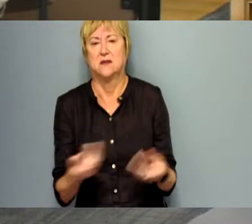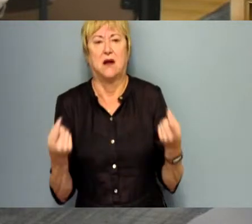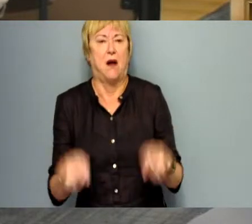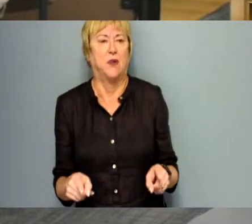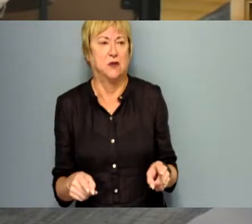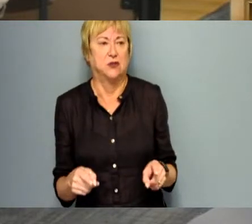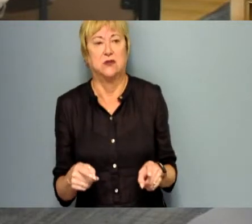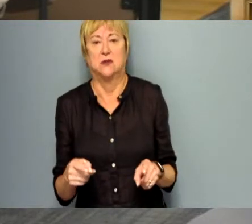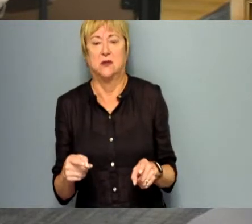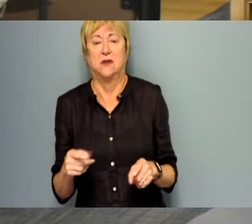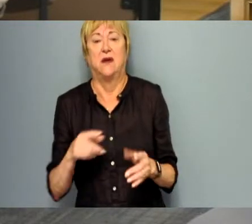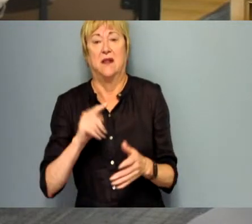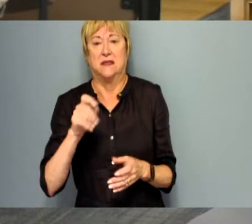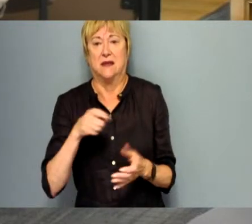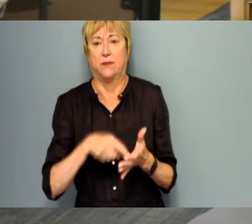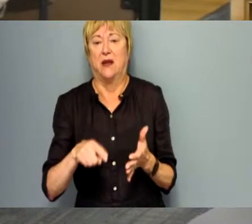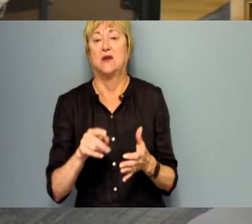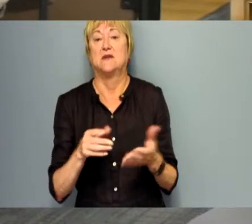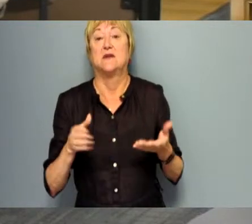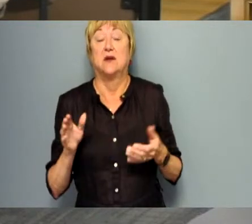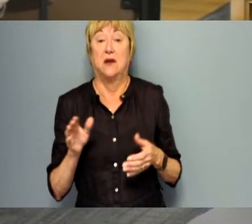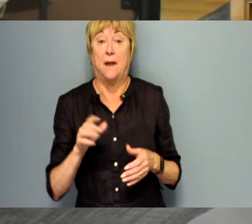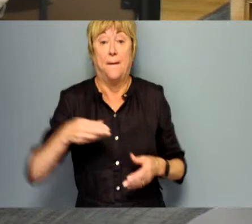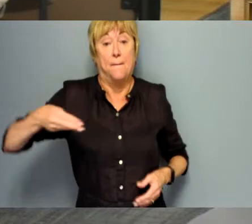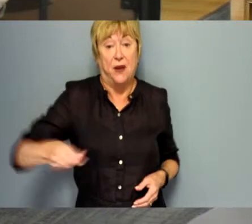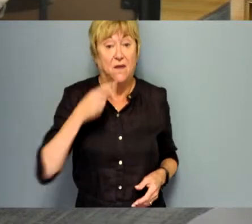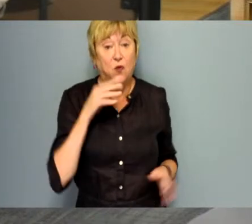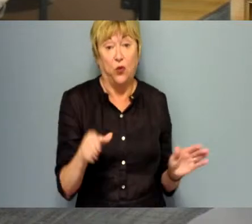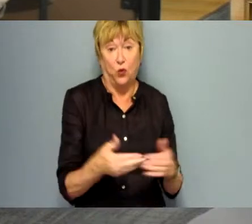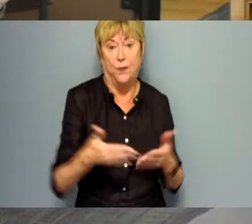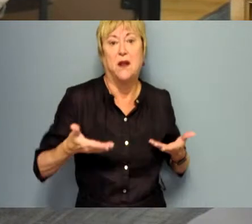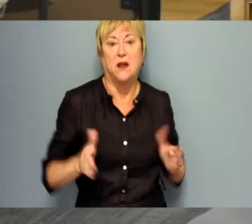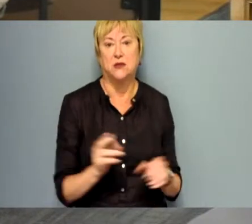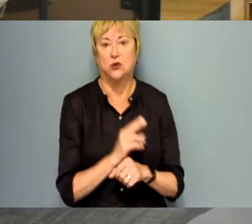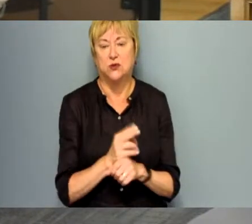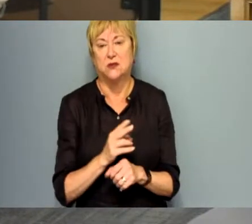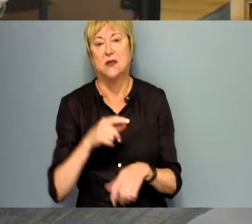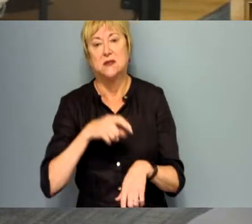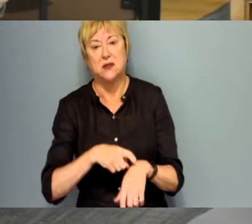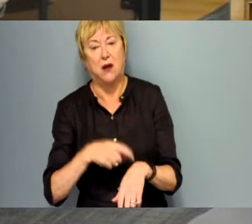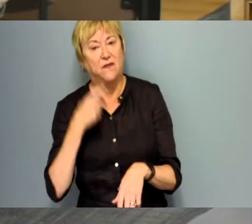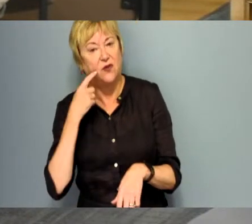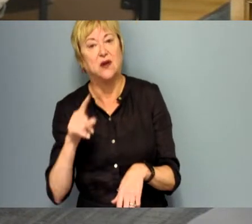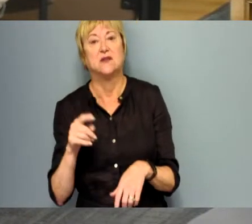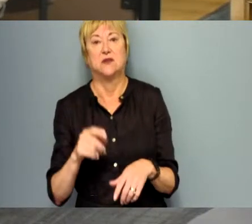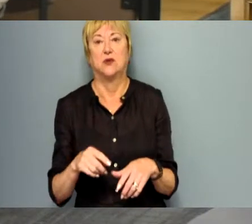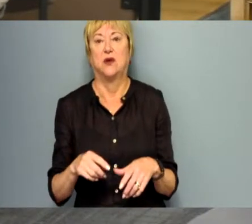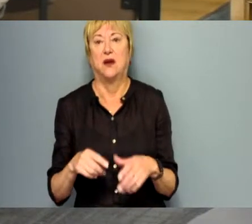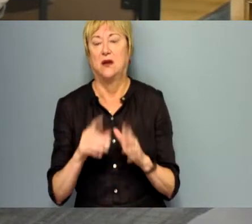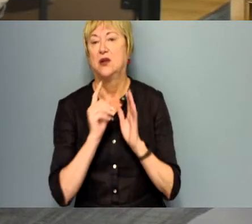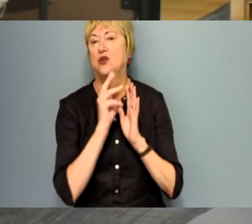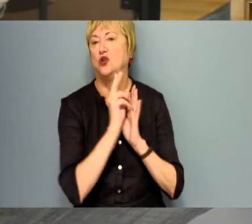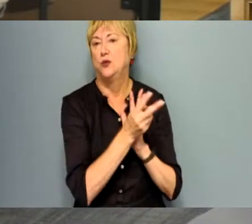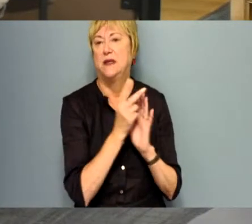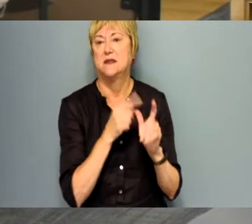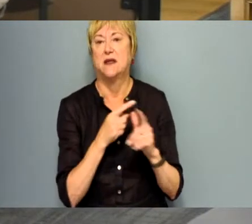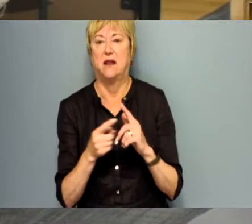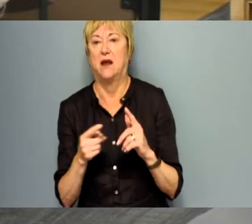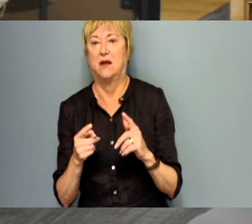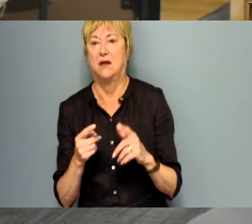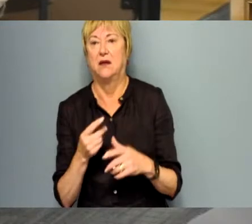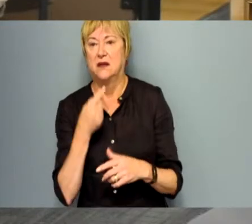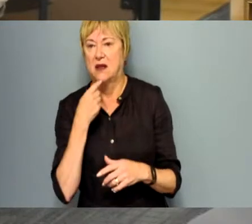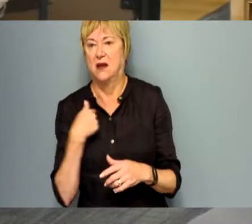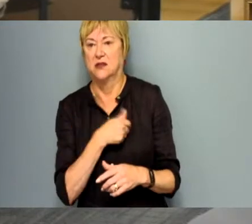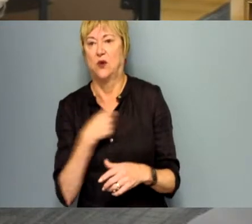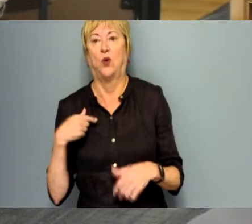let's use it. It's time to allow the people to dialogue back and forth instead of you giving us 2 minutes and then gaslighting us. We are here on